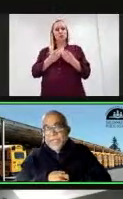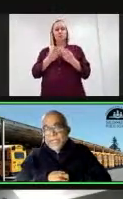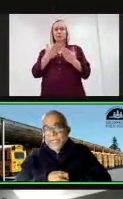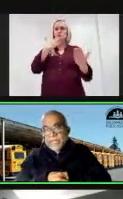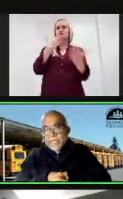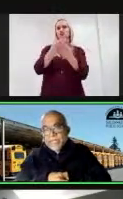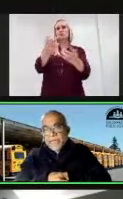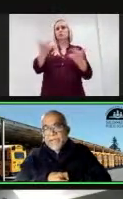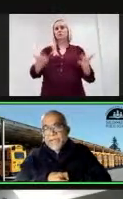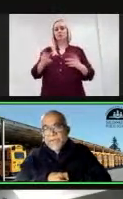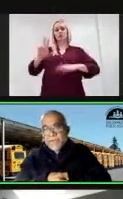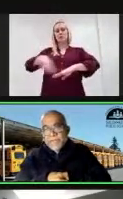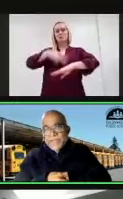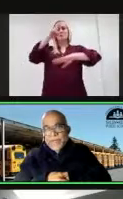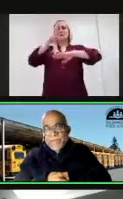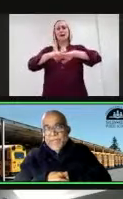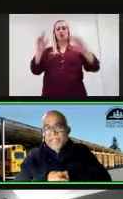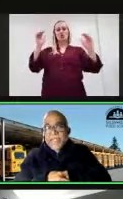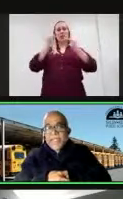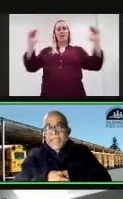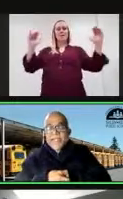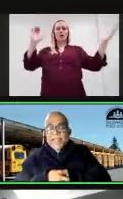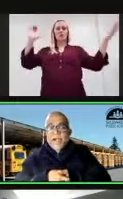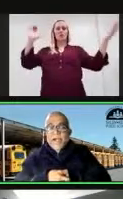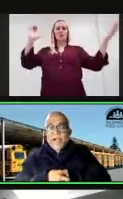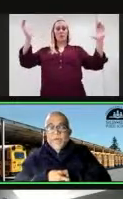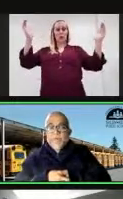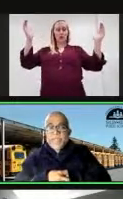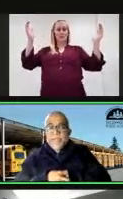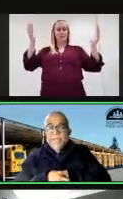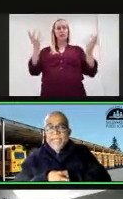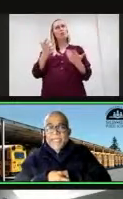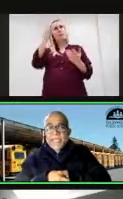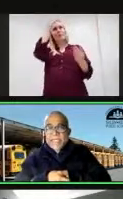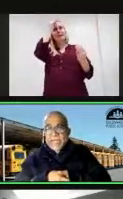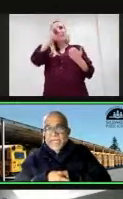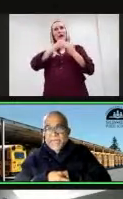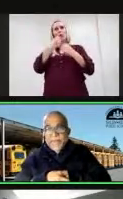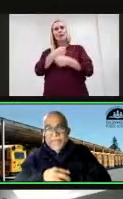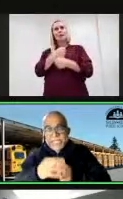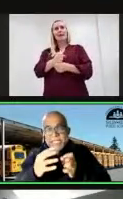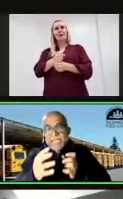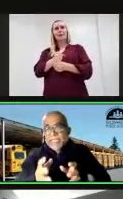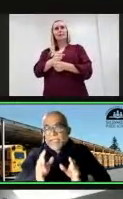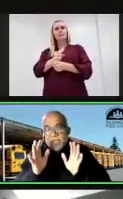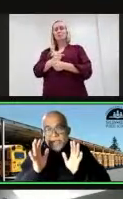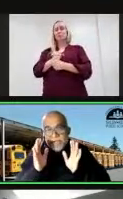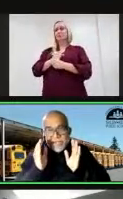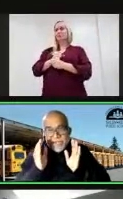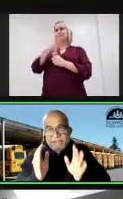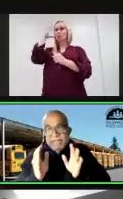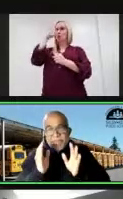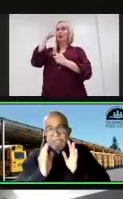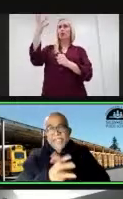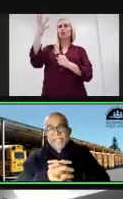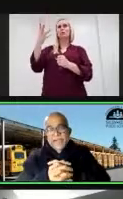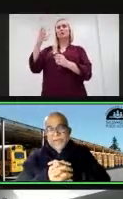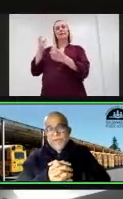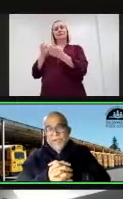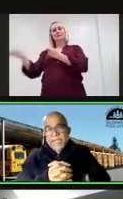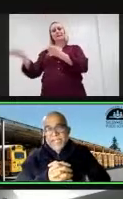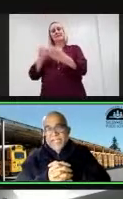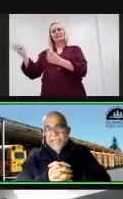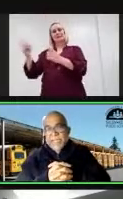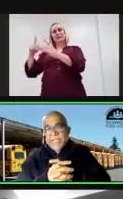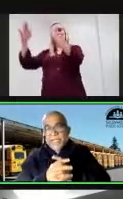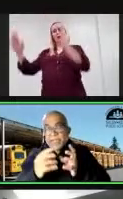be at a national level. So I'm really thinking, how do we make it attractive? I mean, ski resort and all is great. Please include